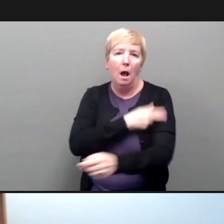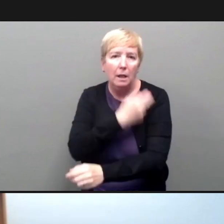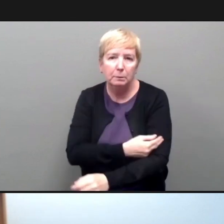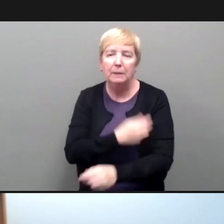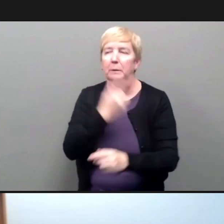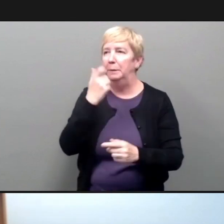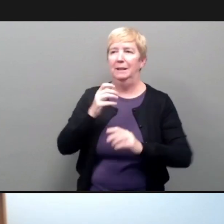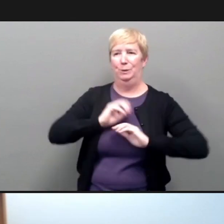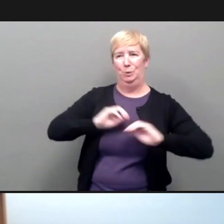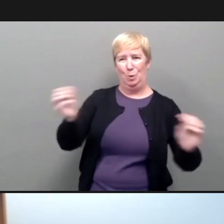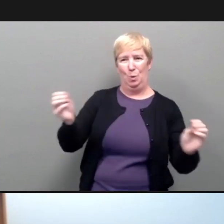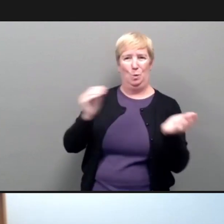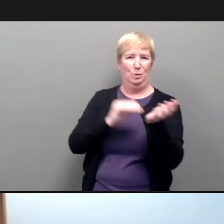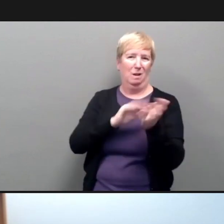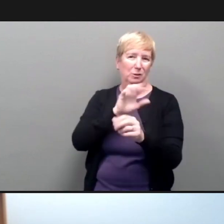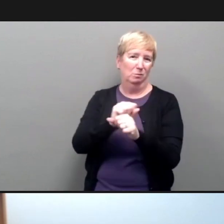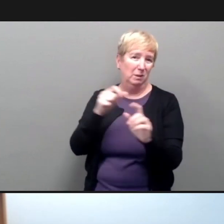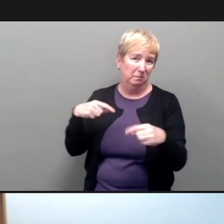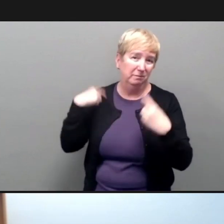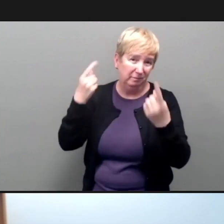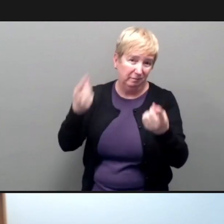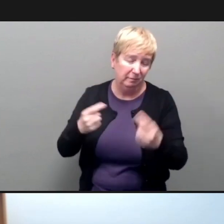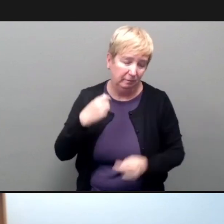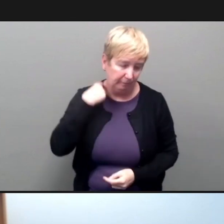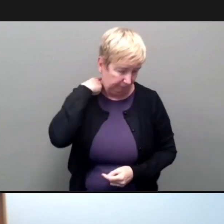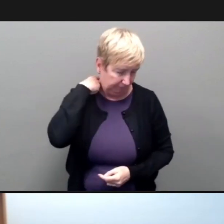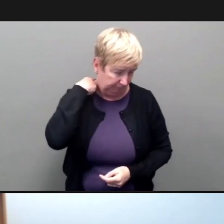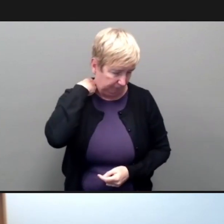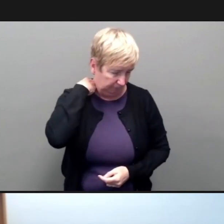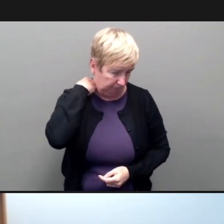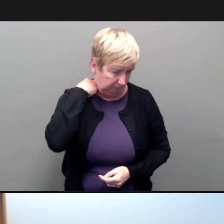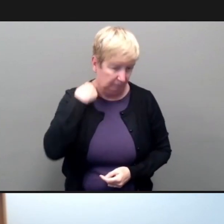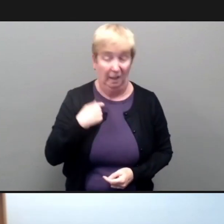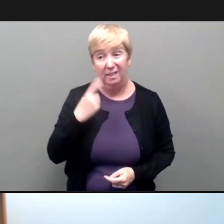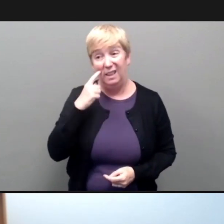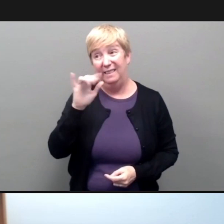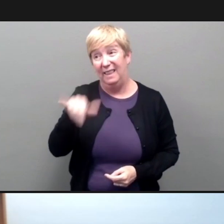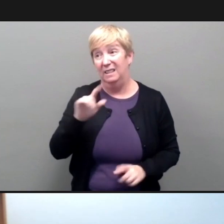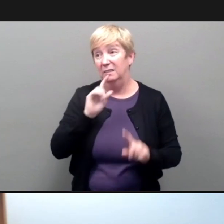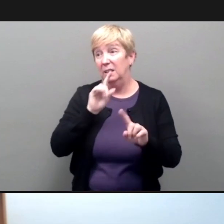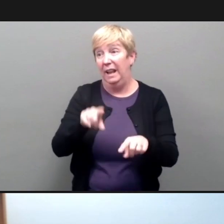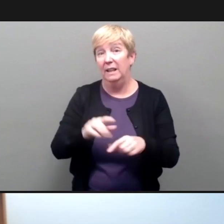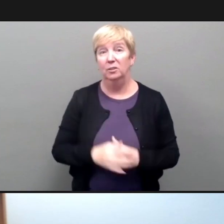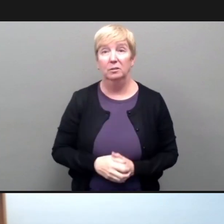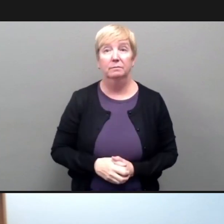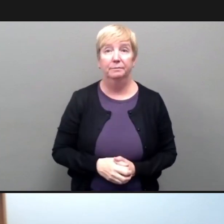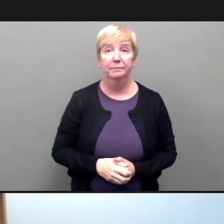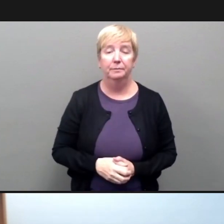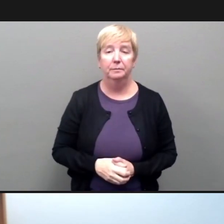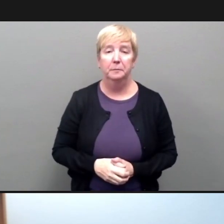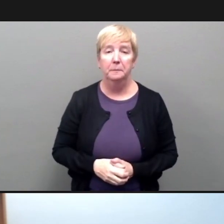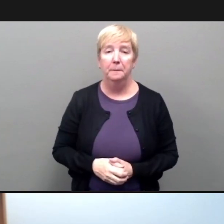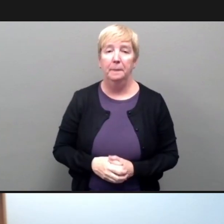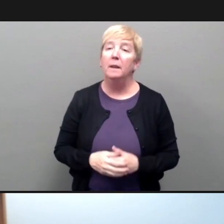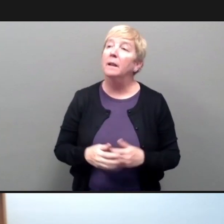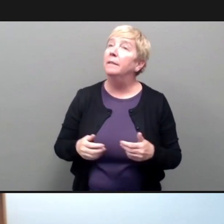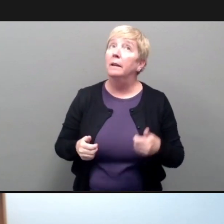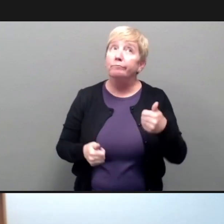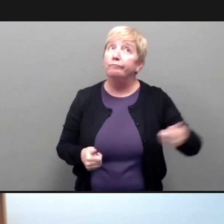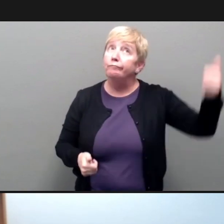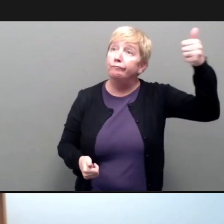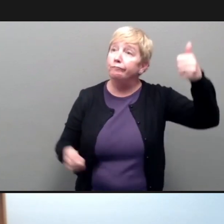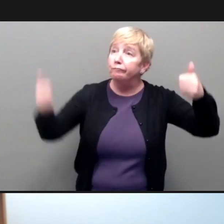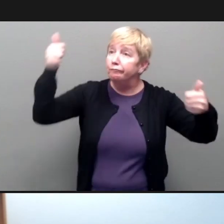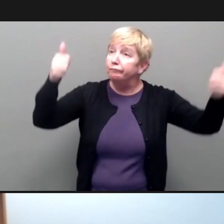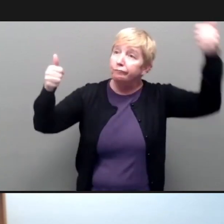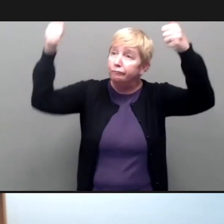So I think that really is the answer. I can tell you that leaders of hospitals have been unbelievably